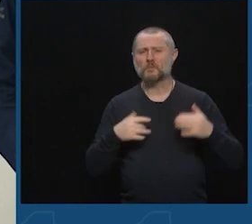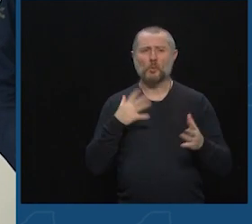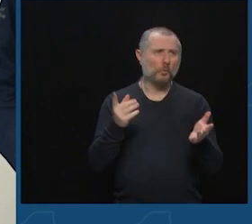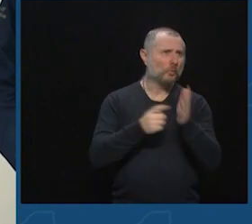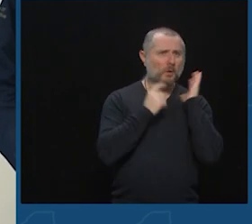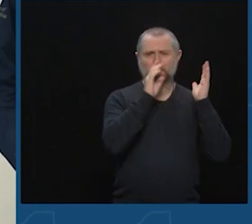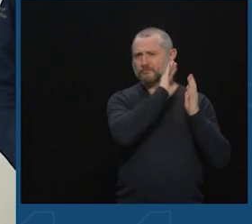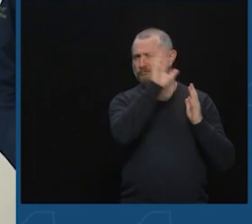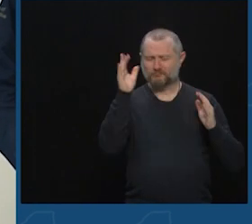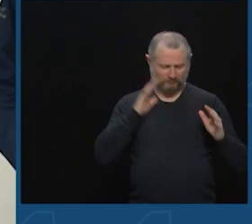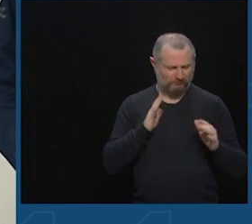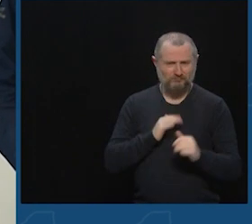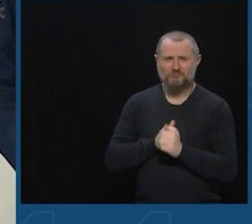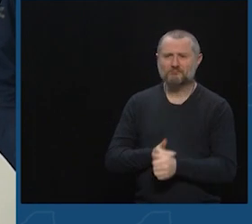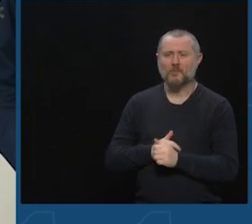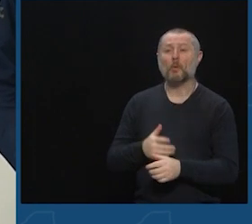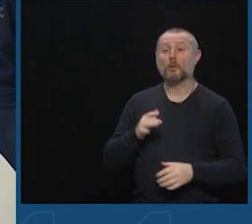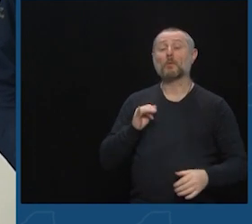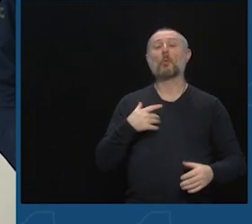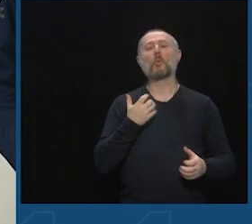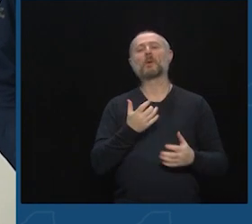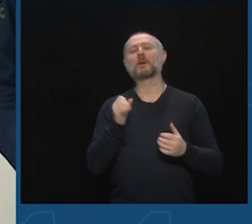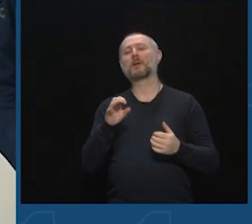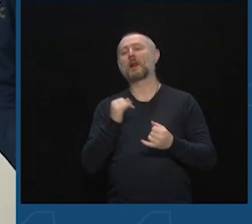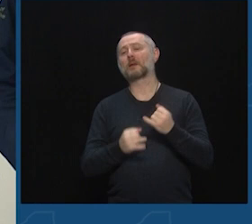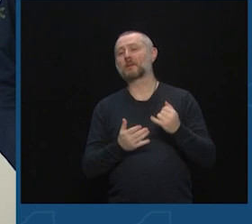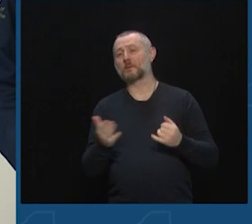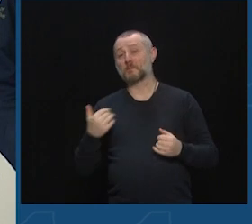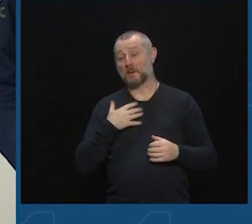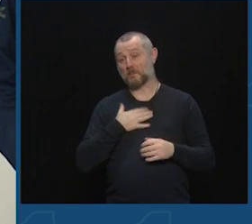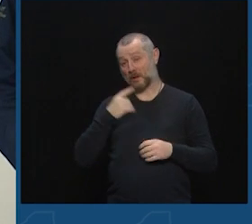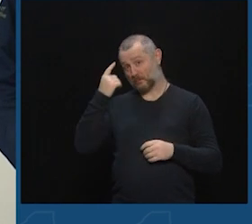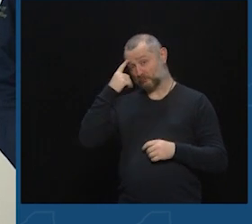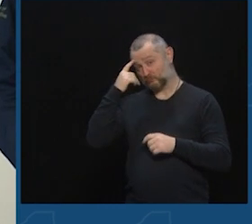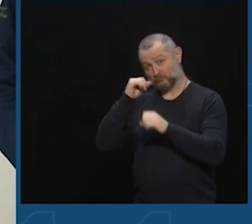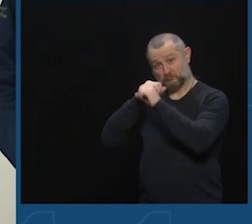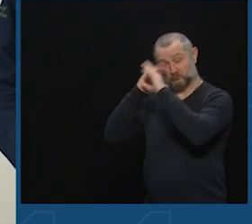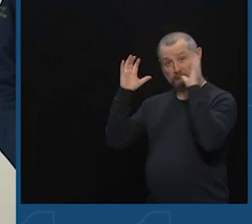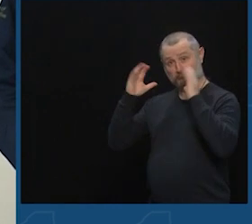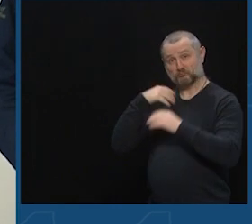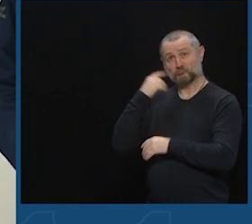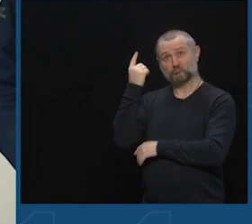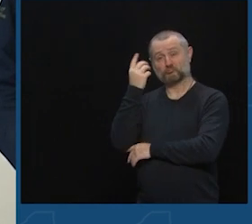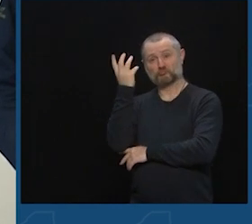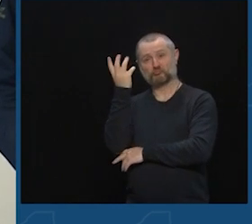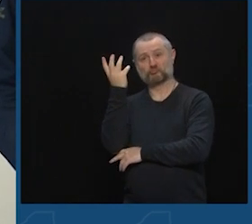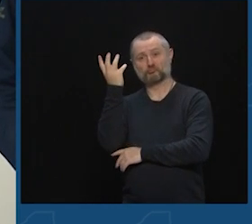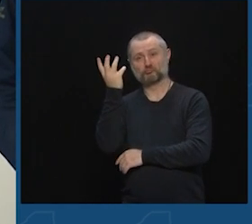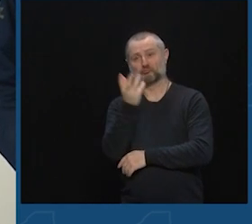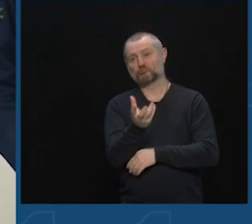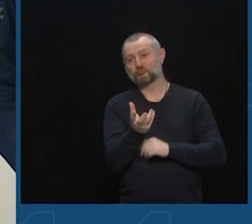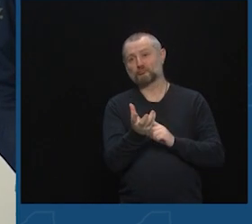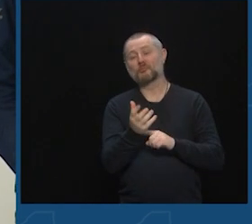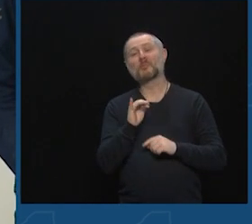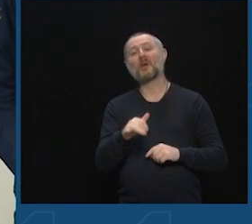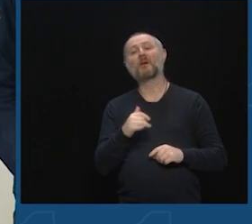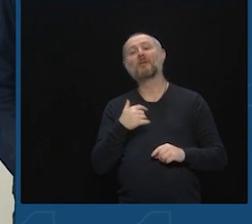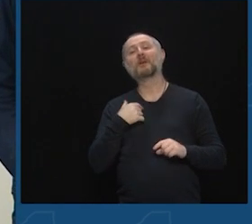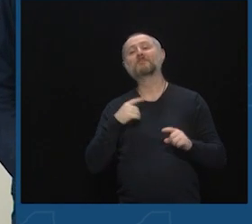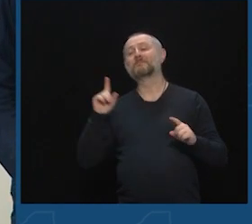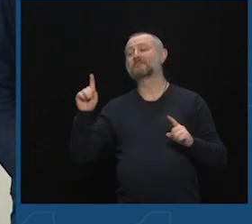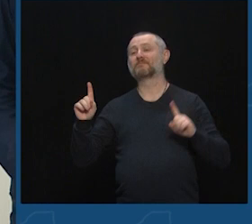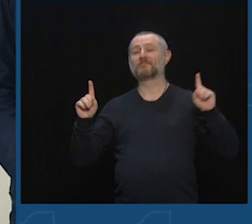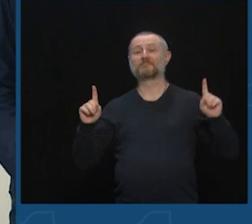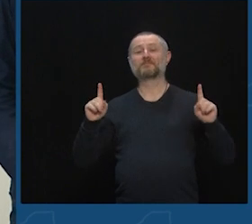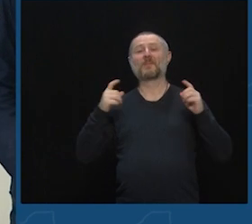over to the commissioner, I cannot get the image out of my head of just seeing the lines on the ground on a road we were just